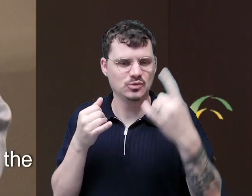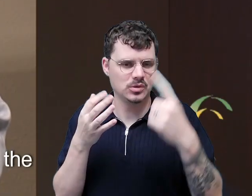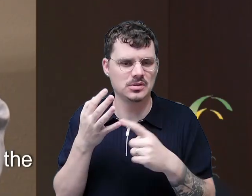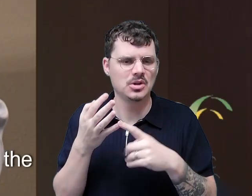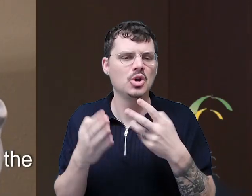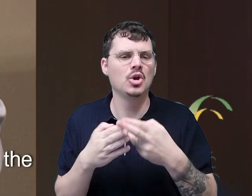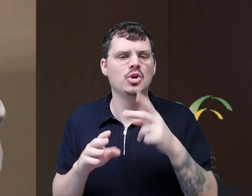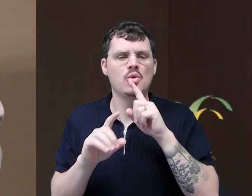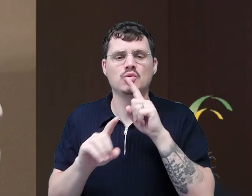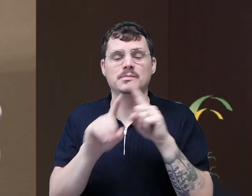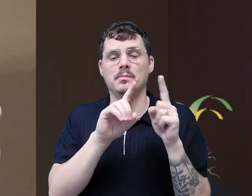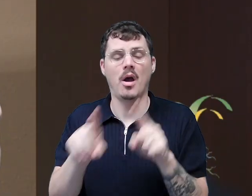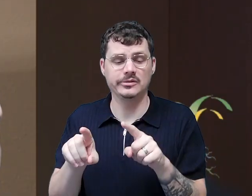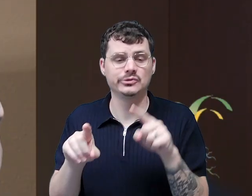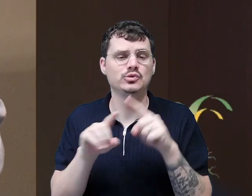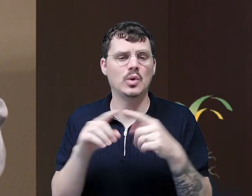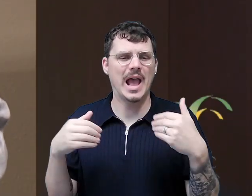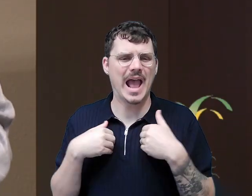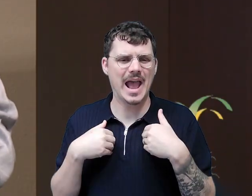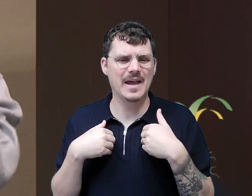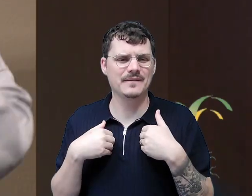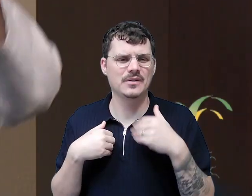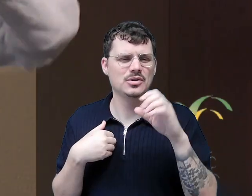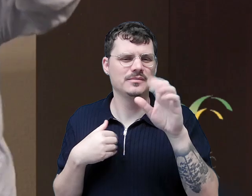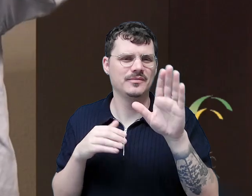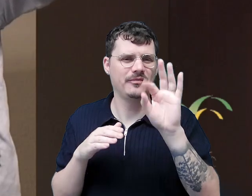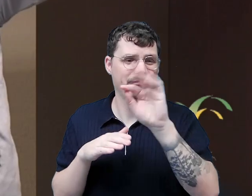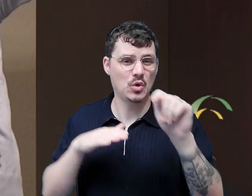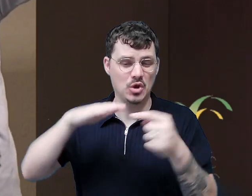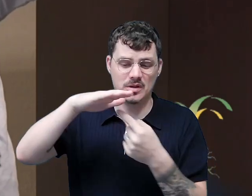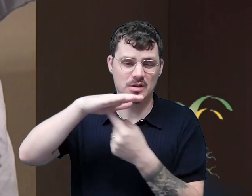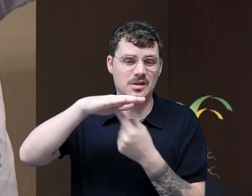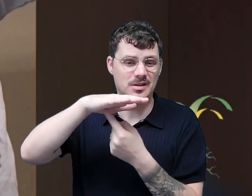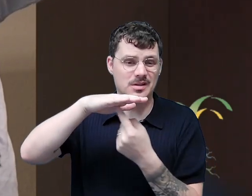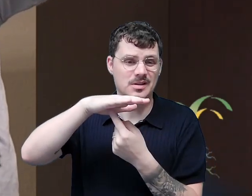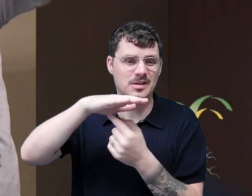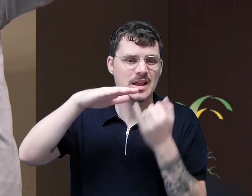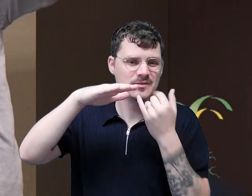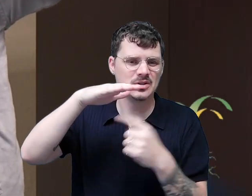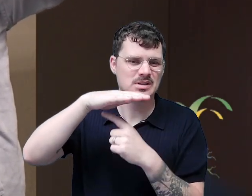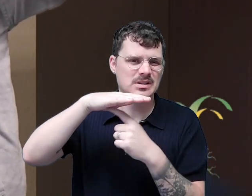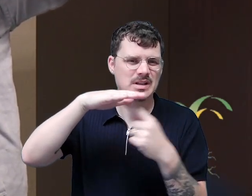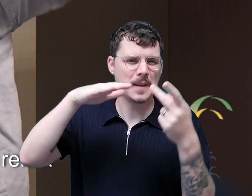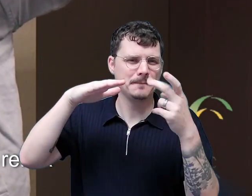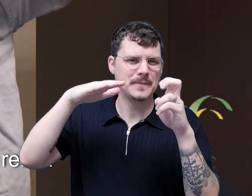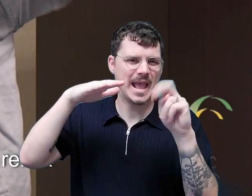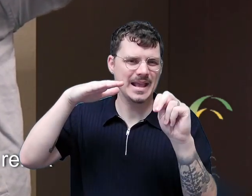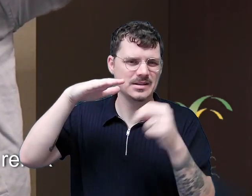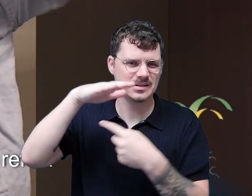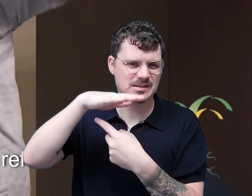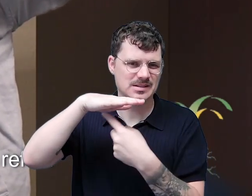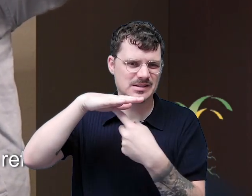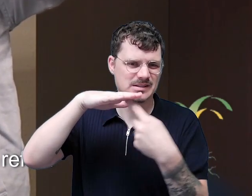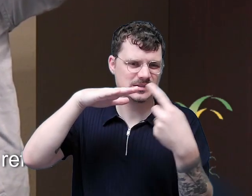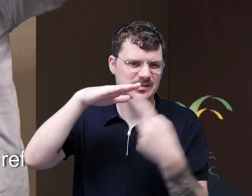one is the response to having the sole of the person's foot scratched